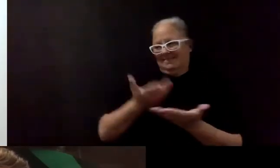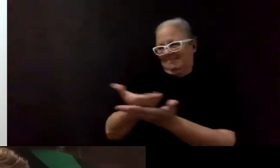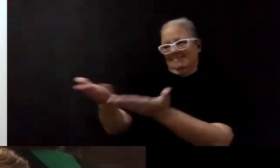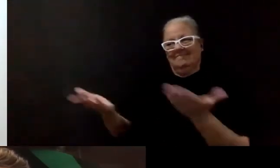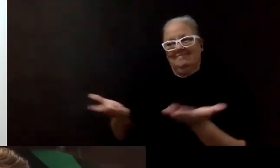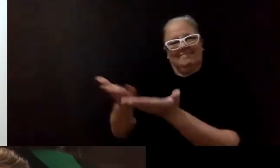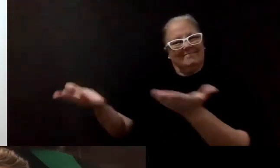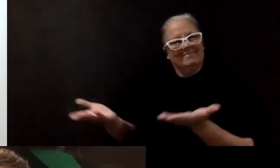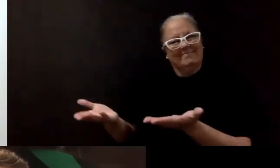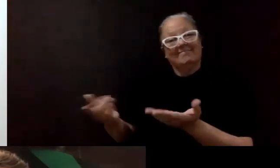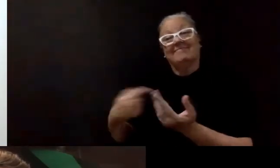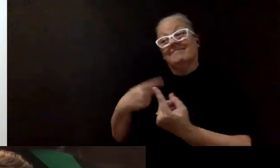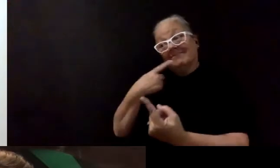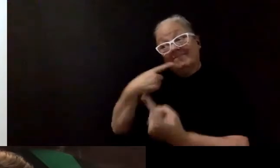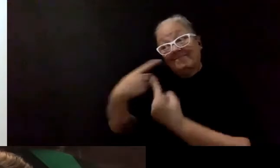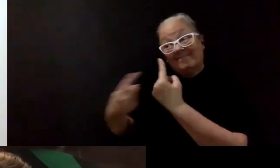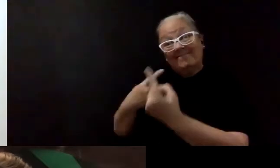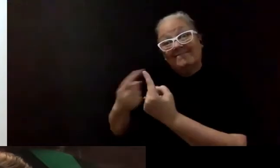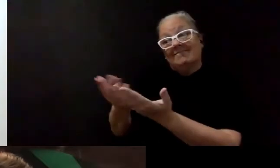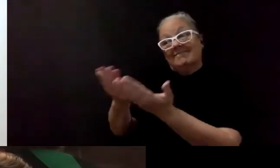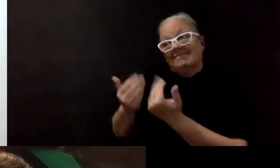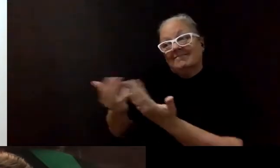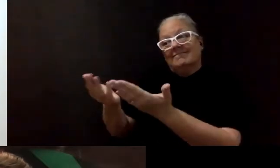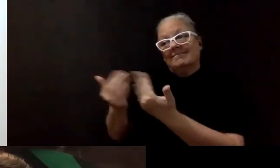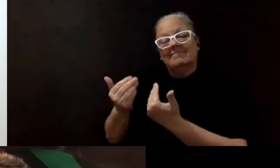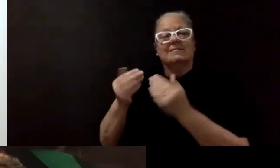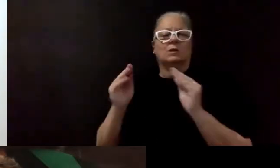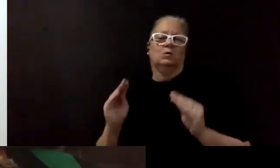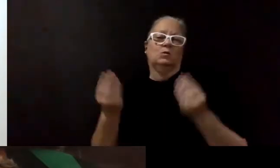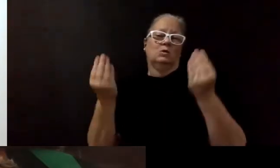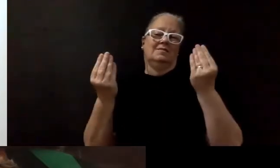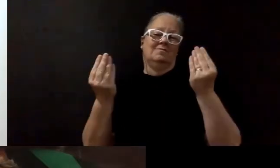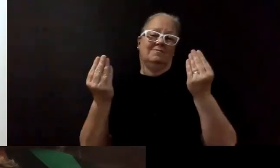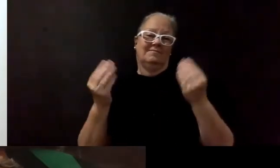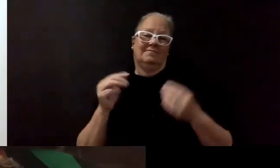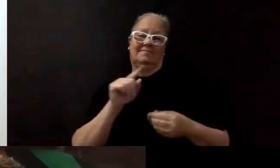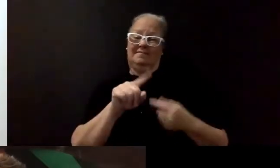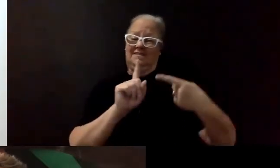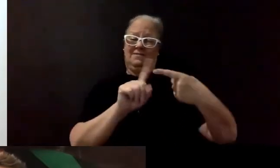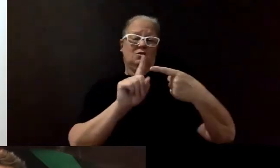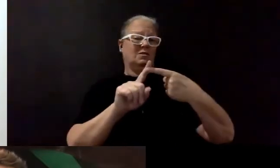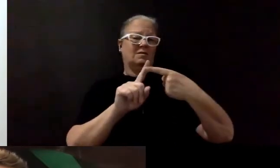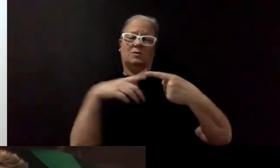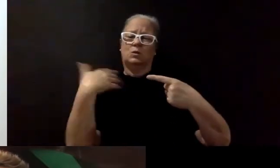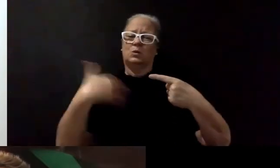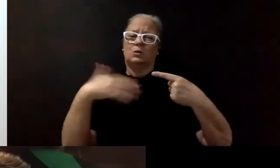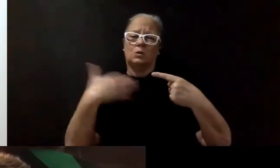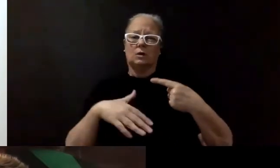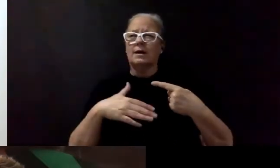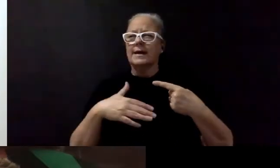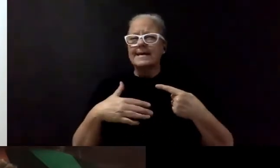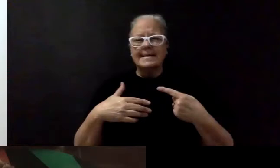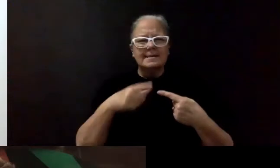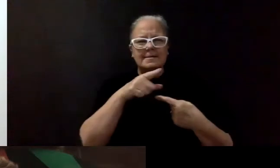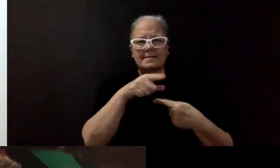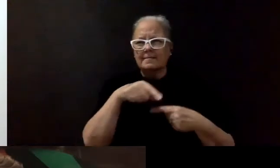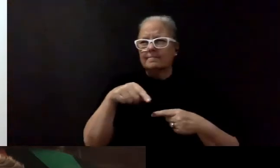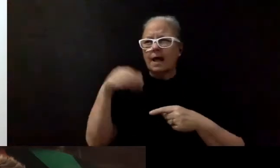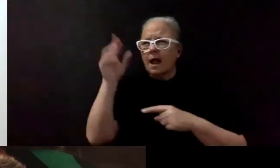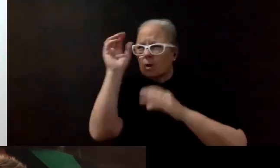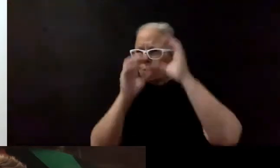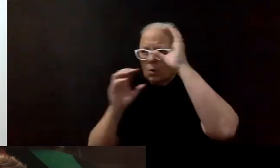that would be the first step that I would recommend, is really identifying who are the youth leaders in your